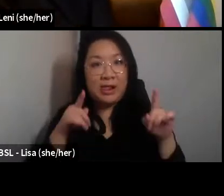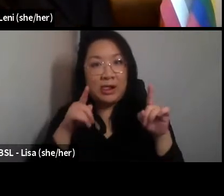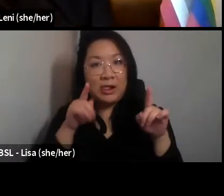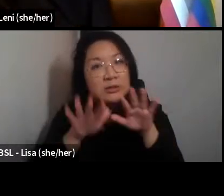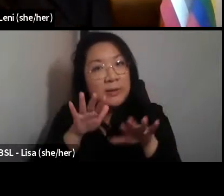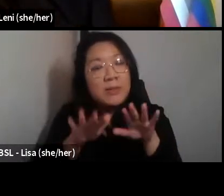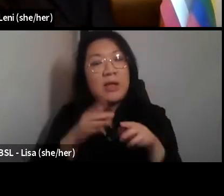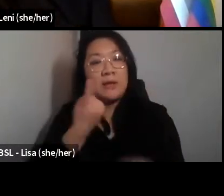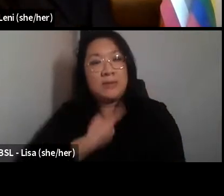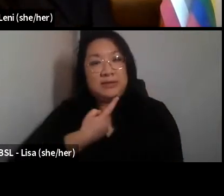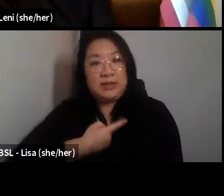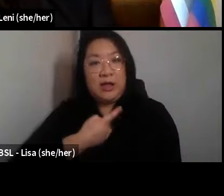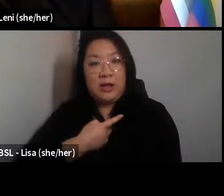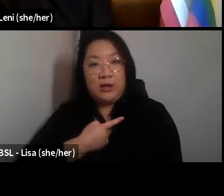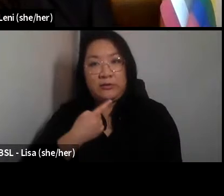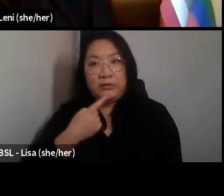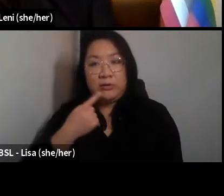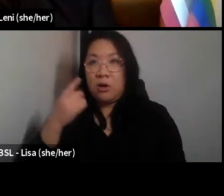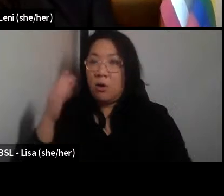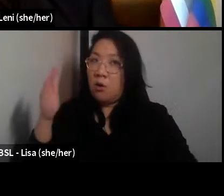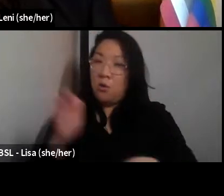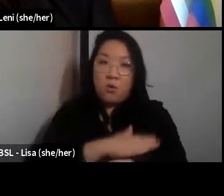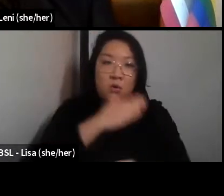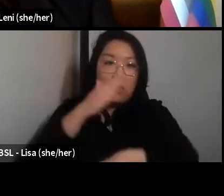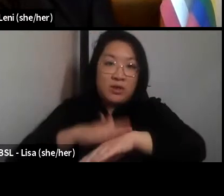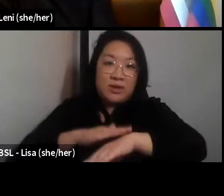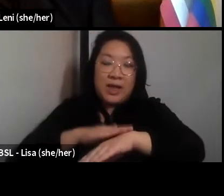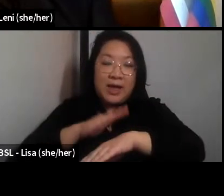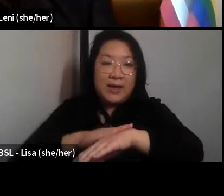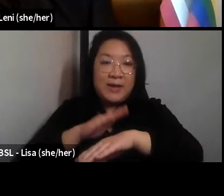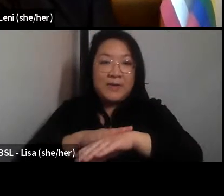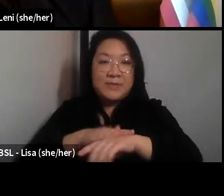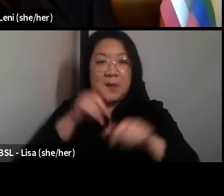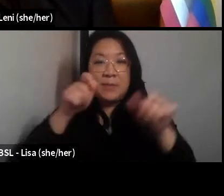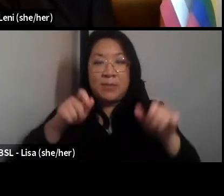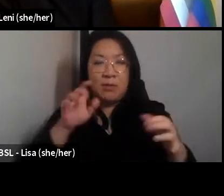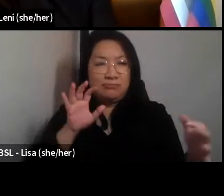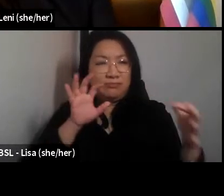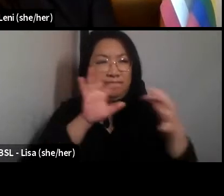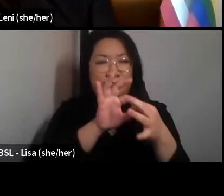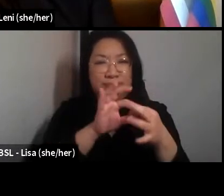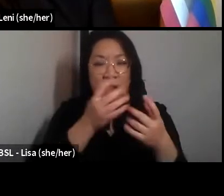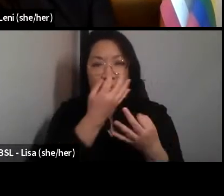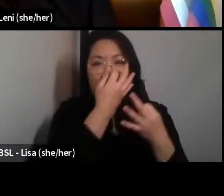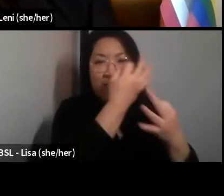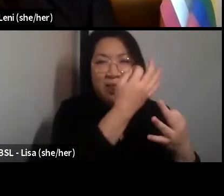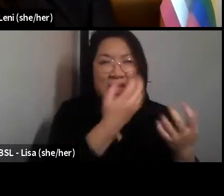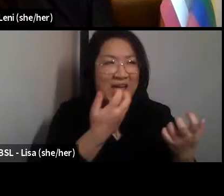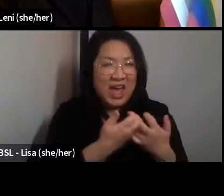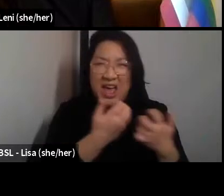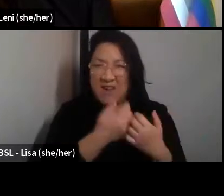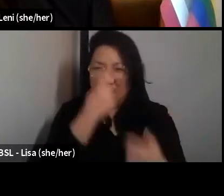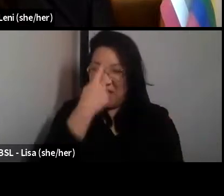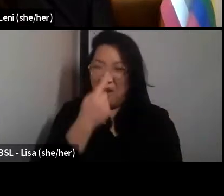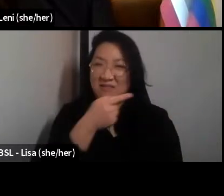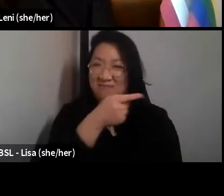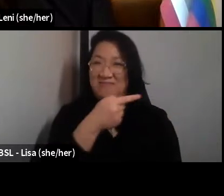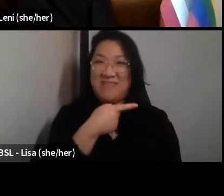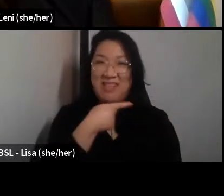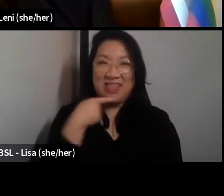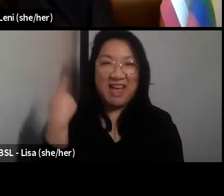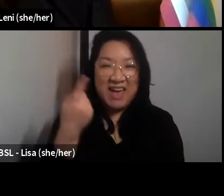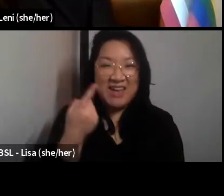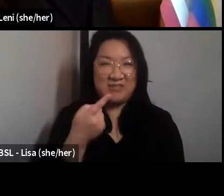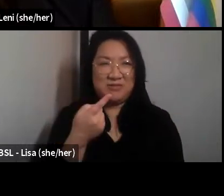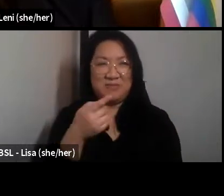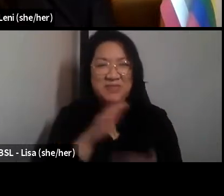spent a long time being like, people don't have crushes, that's not real. That's not a real thing. You're making that up and you're lying to me. Like, do you just